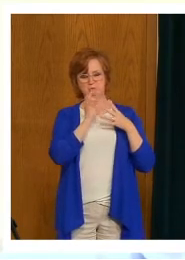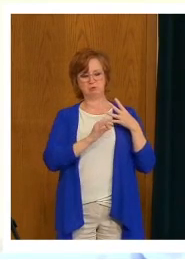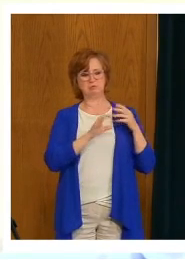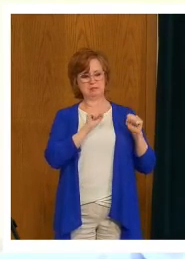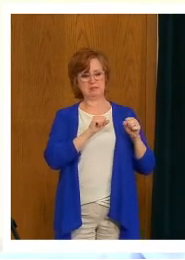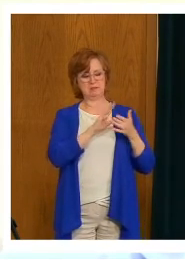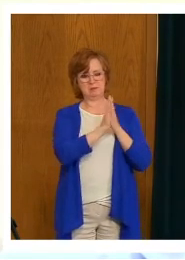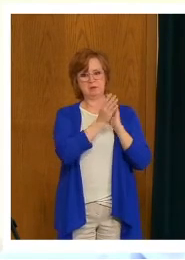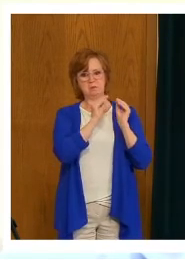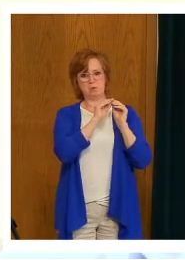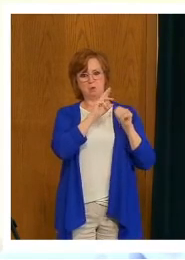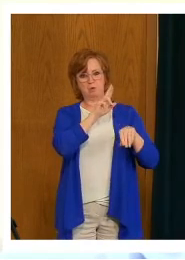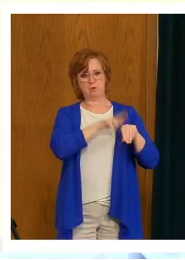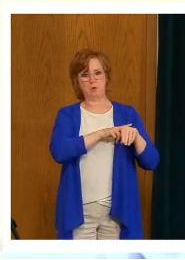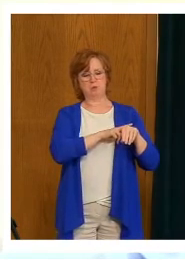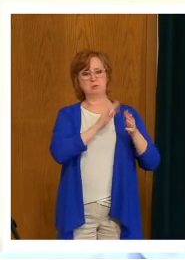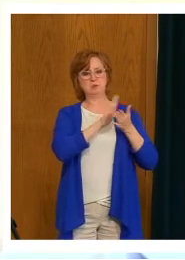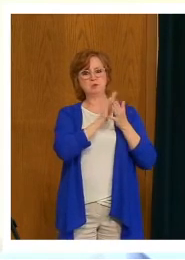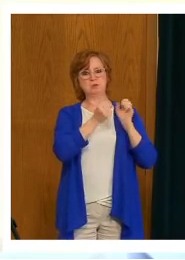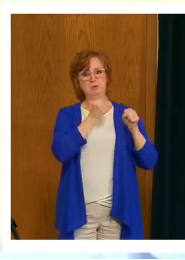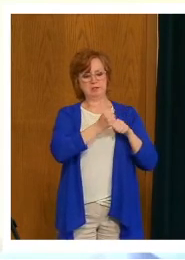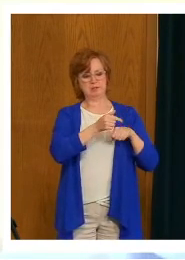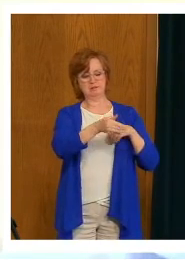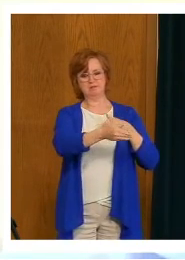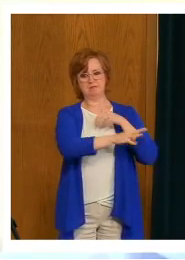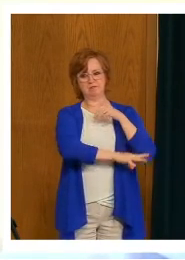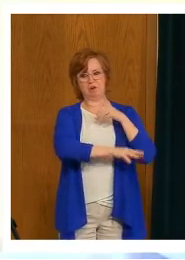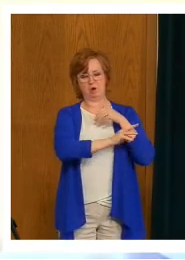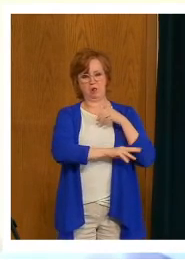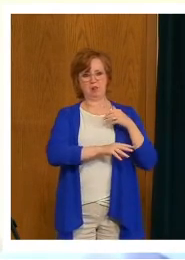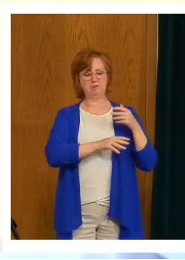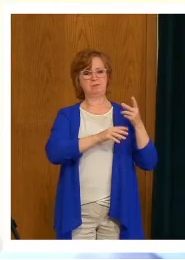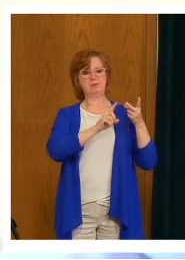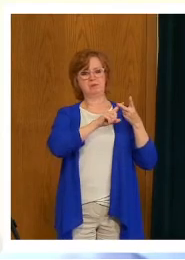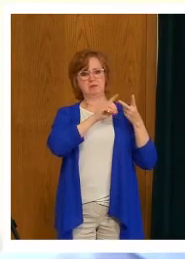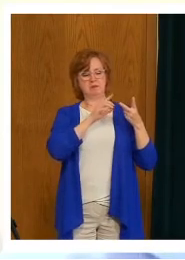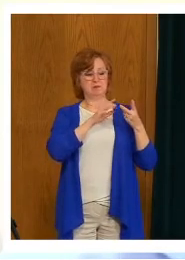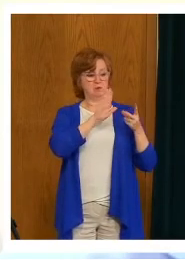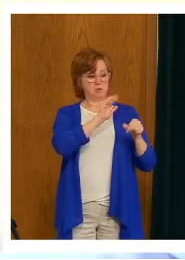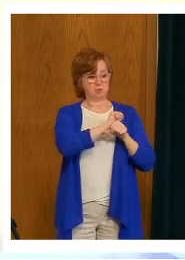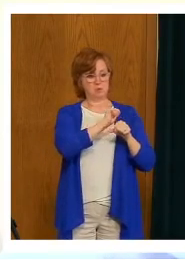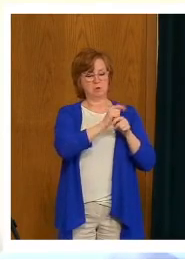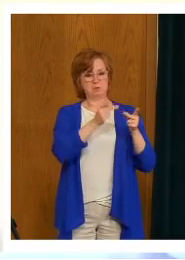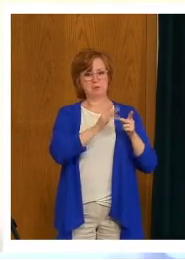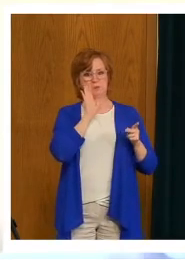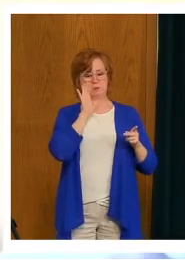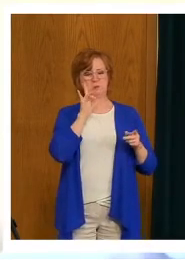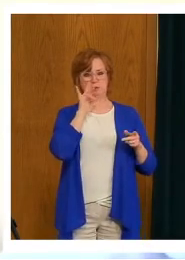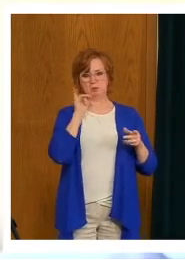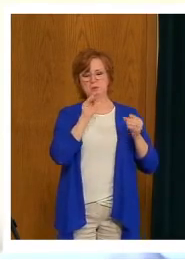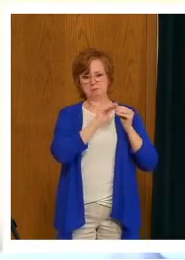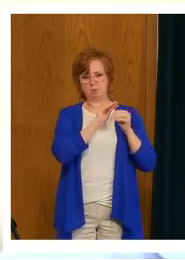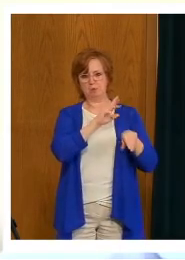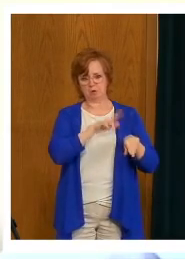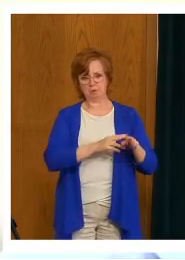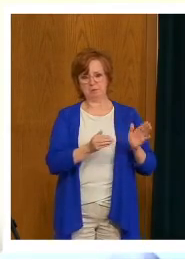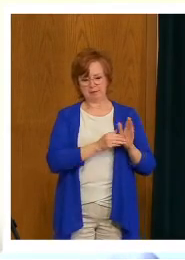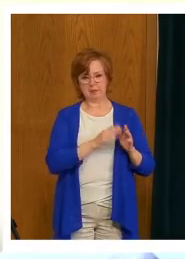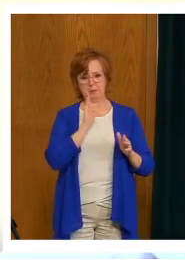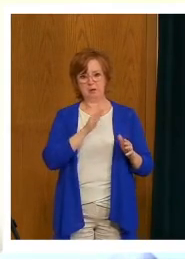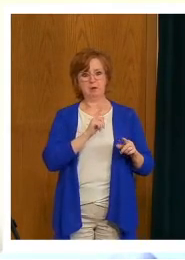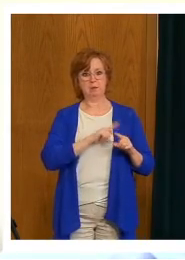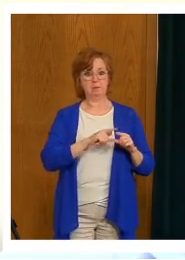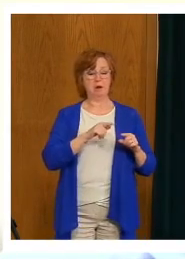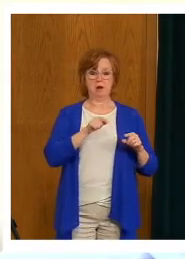normal school year. Some of the interactions at workplaces. But we need to be aware of what's happening in